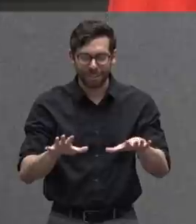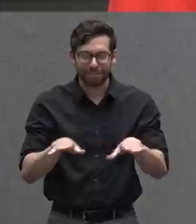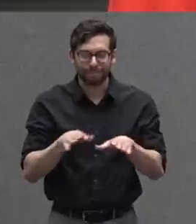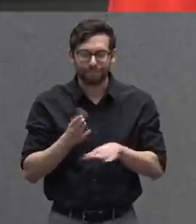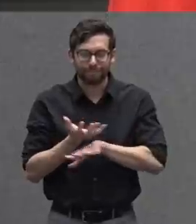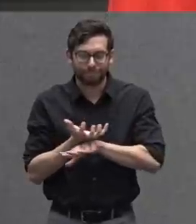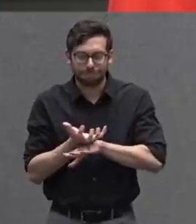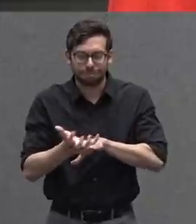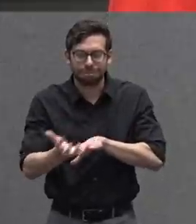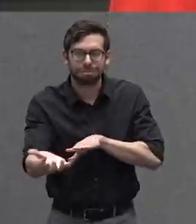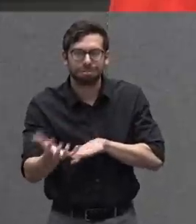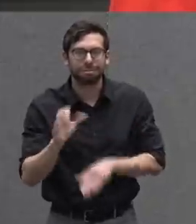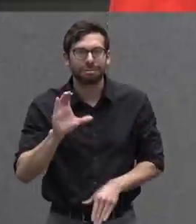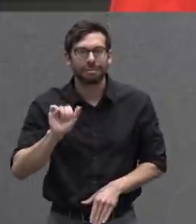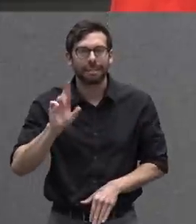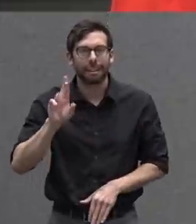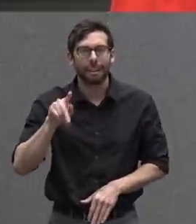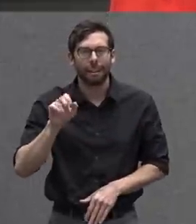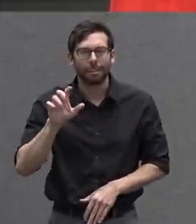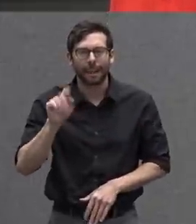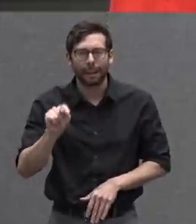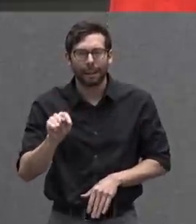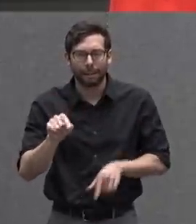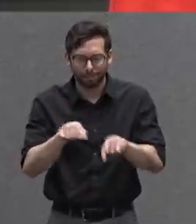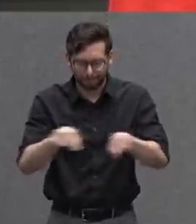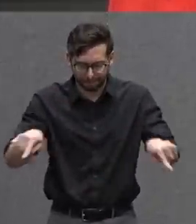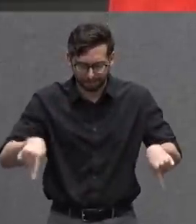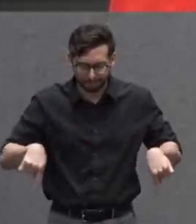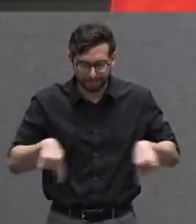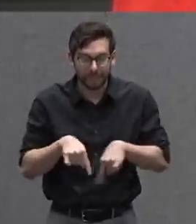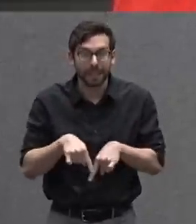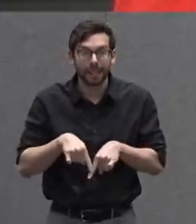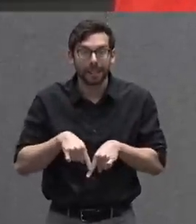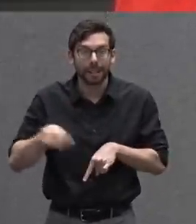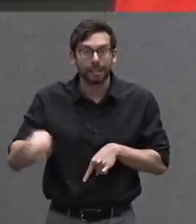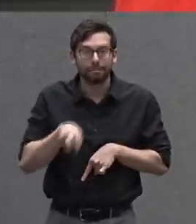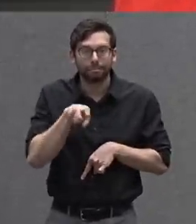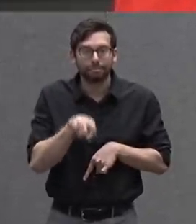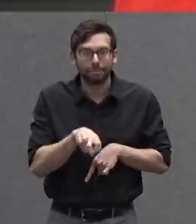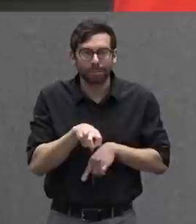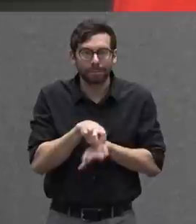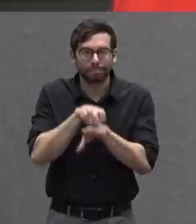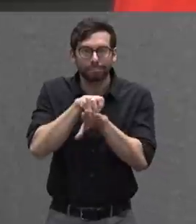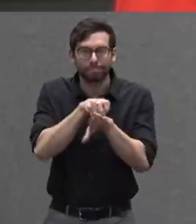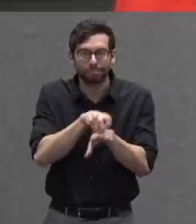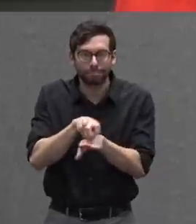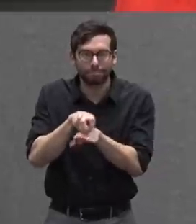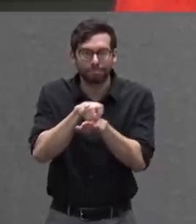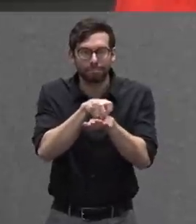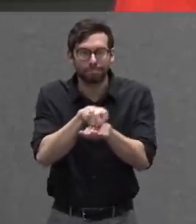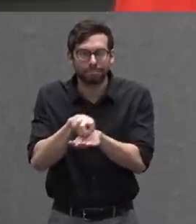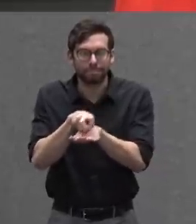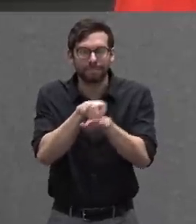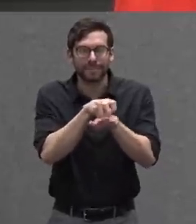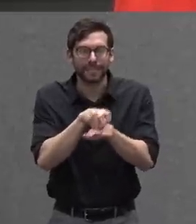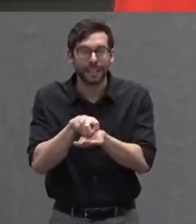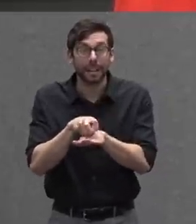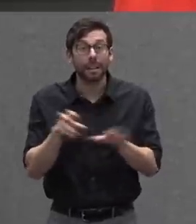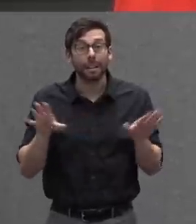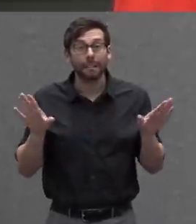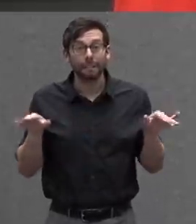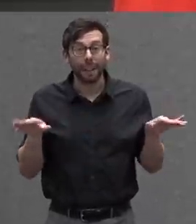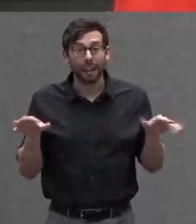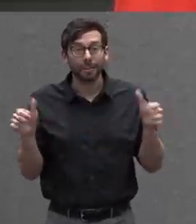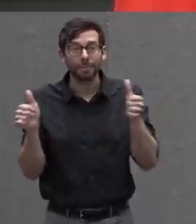And now she can fly with the bird. I wonder what she's feeling now.